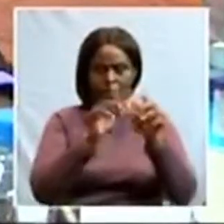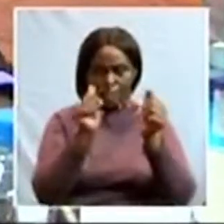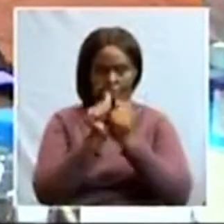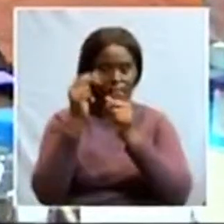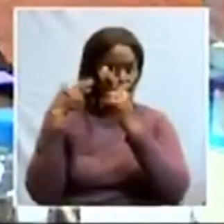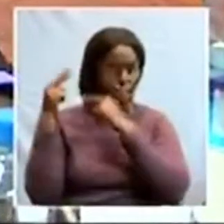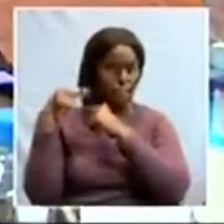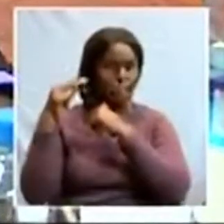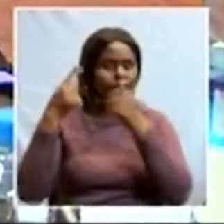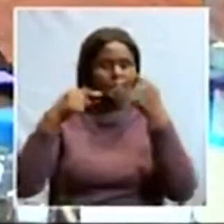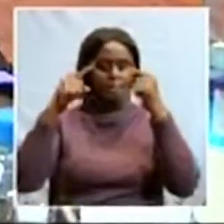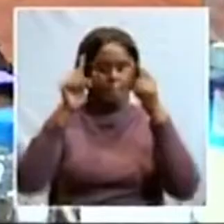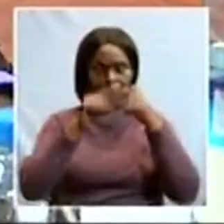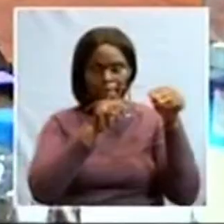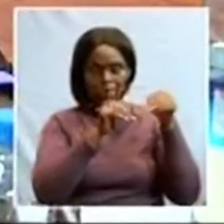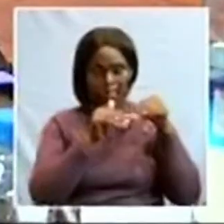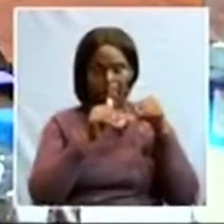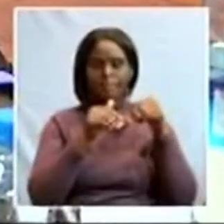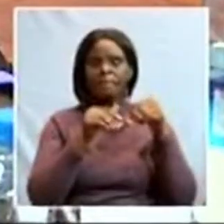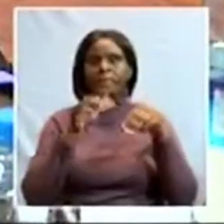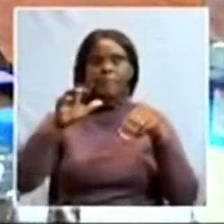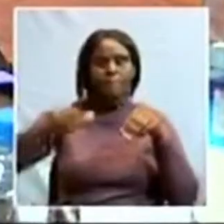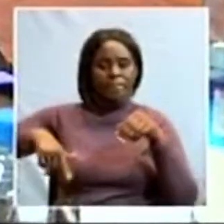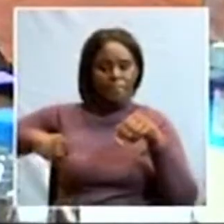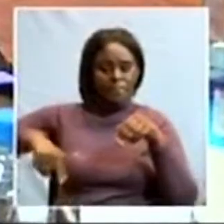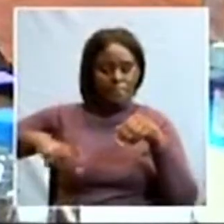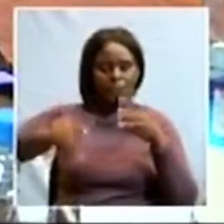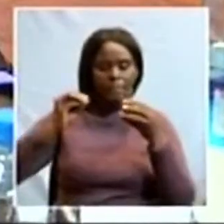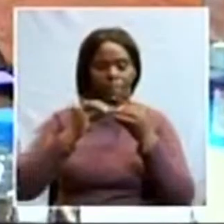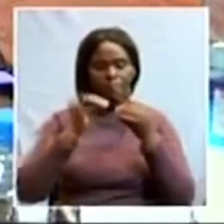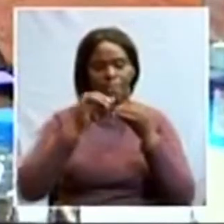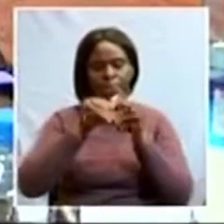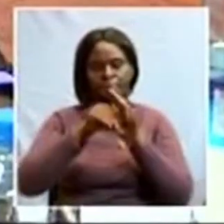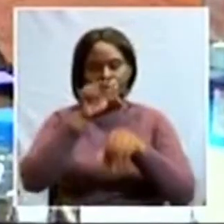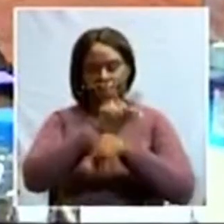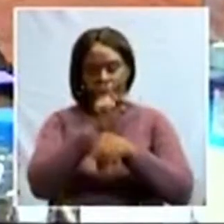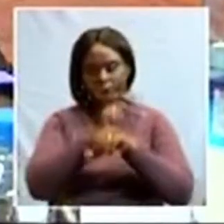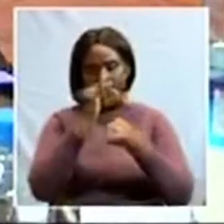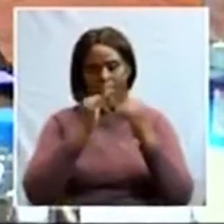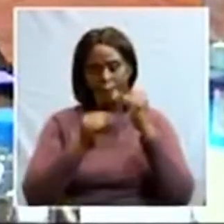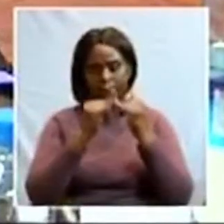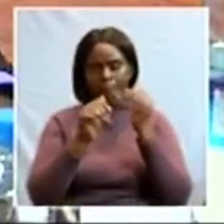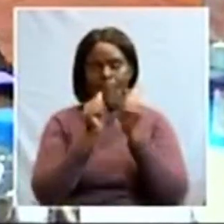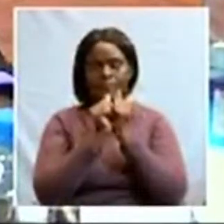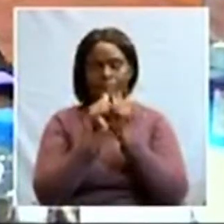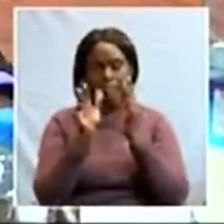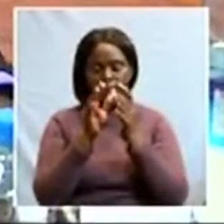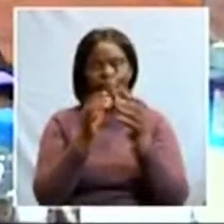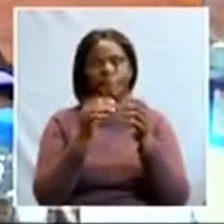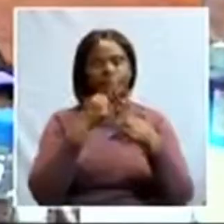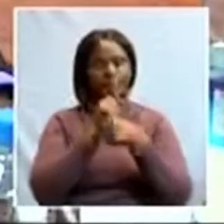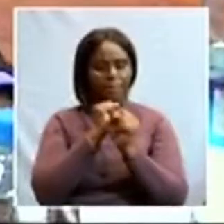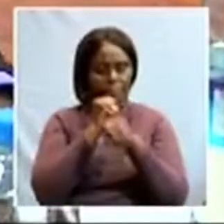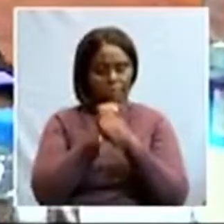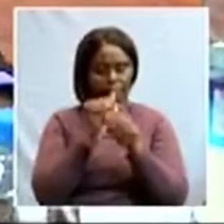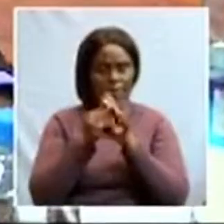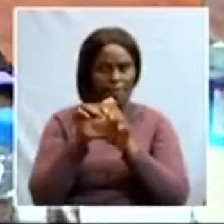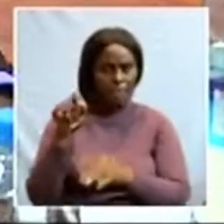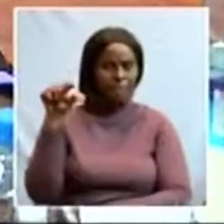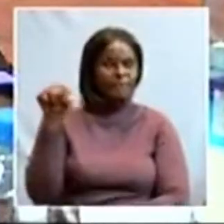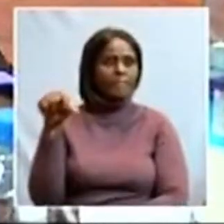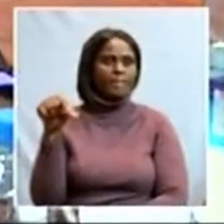review progress to avoid unnecessary delays in project completion without compromising on